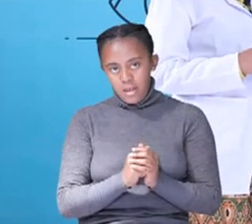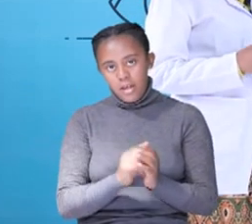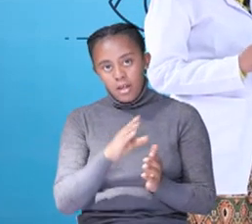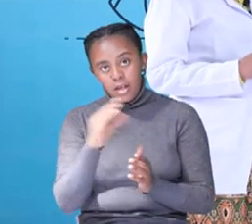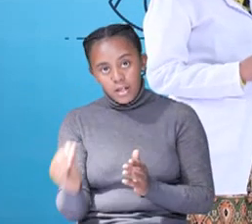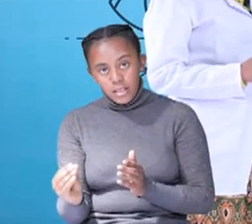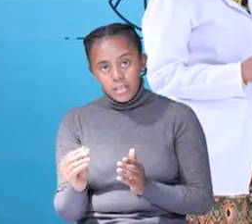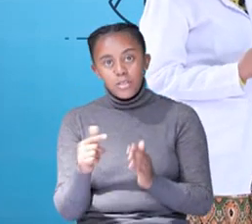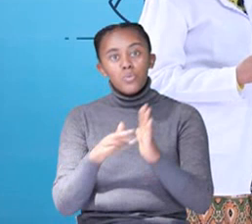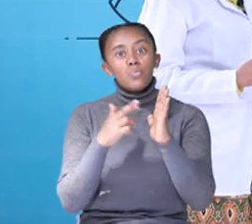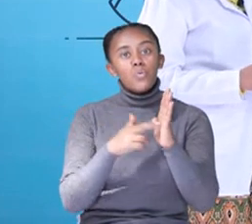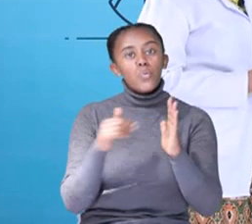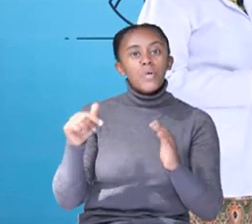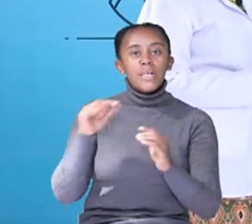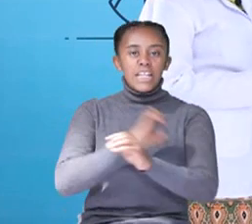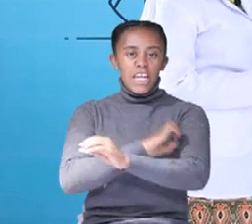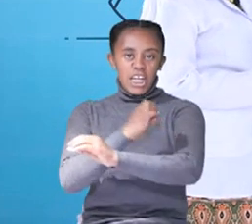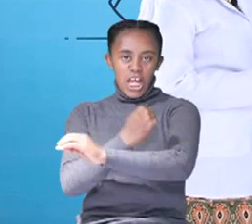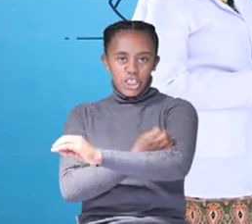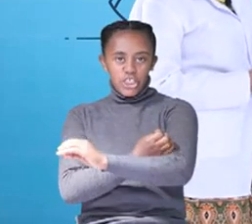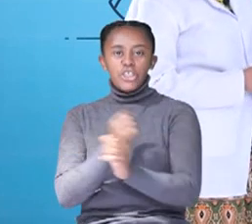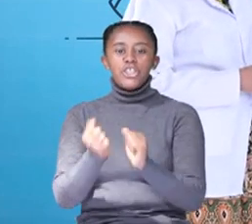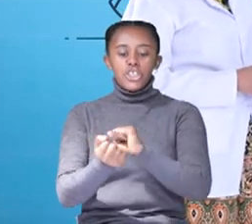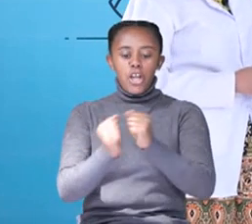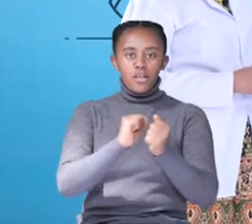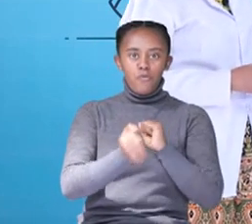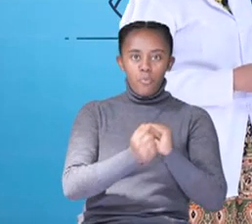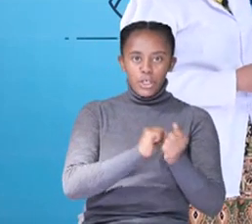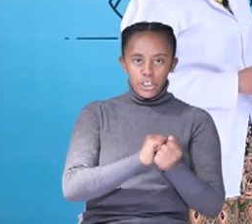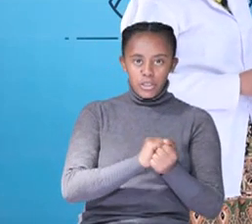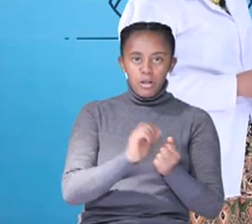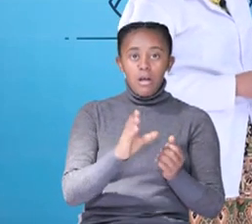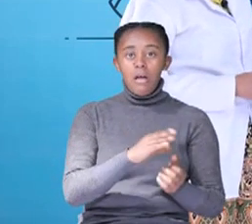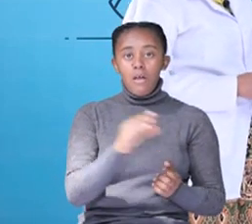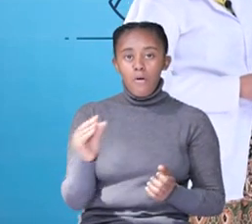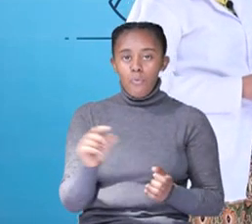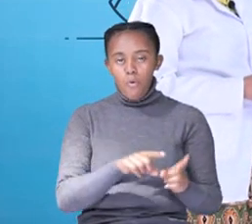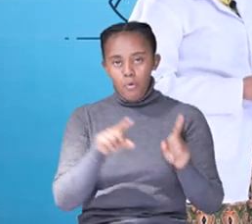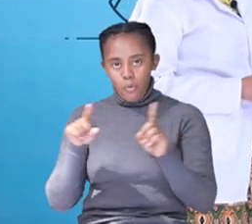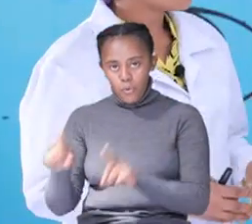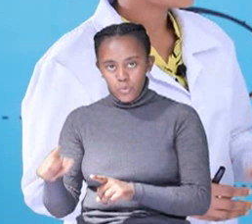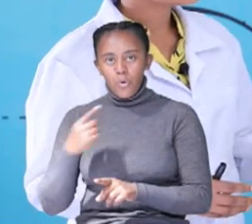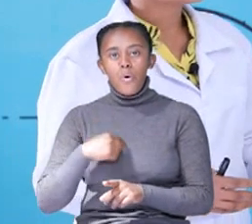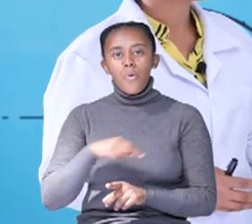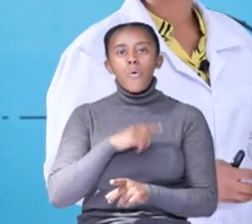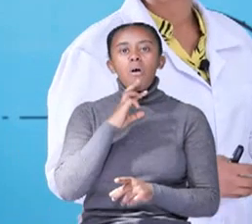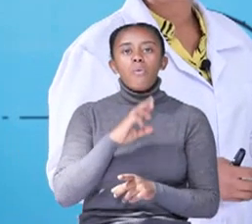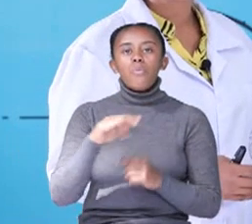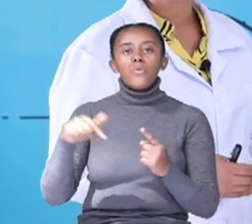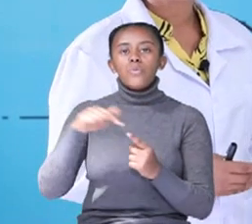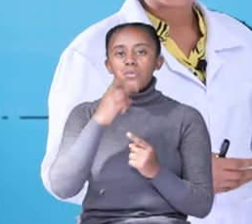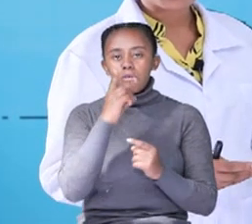and its role in energy transformation. And also we are going to see how ATP